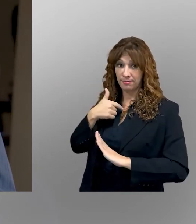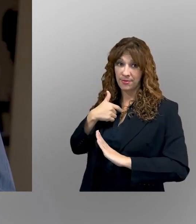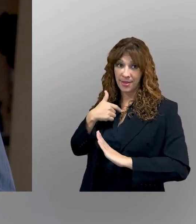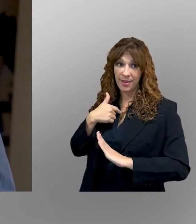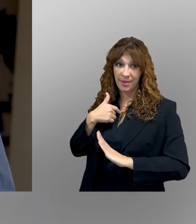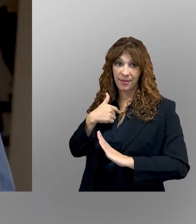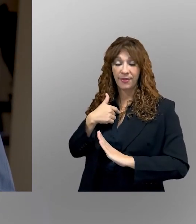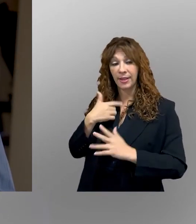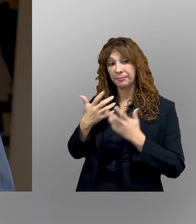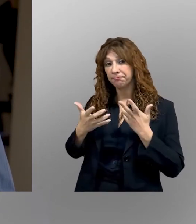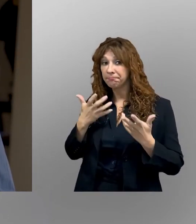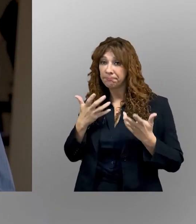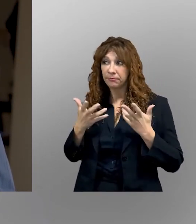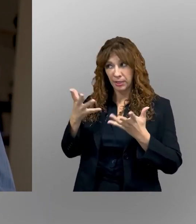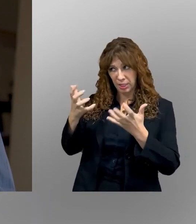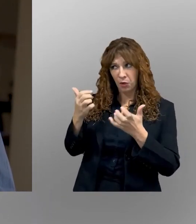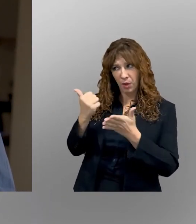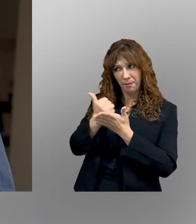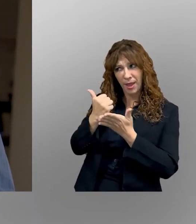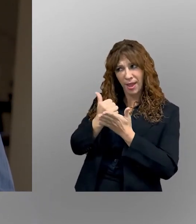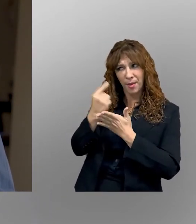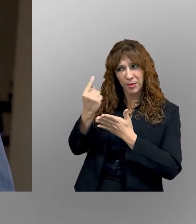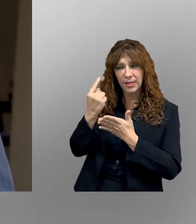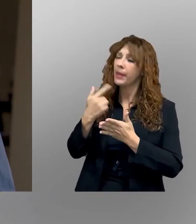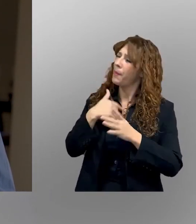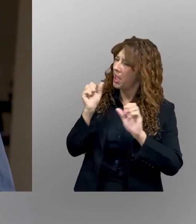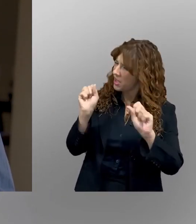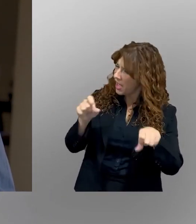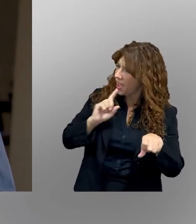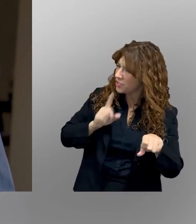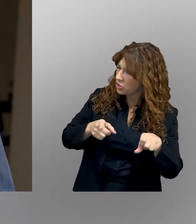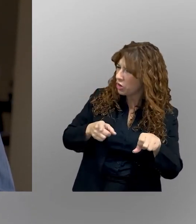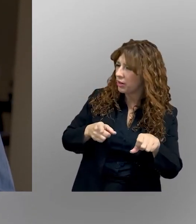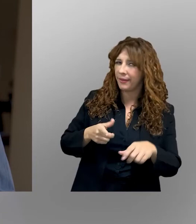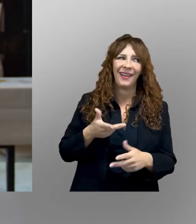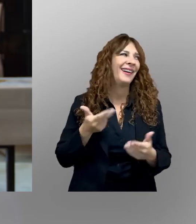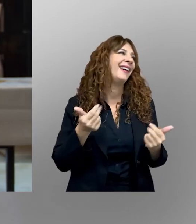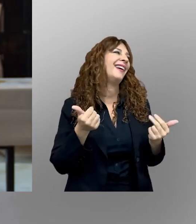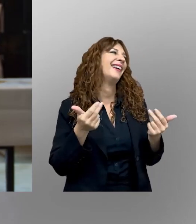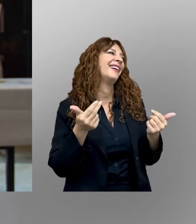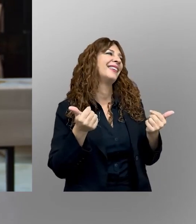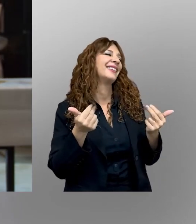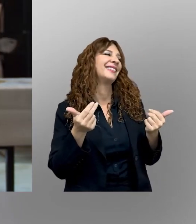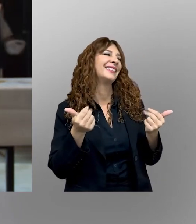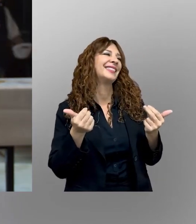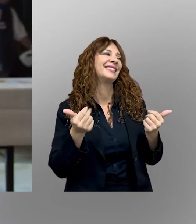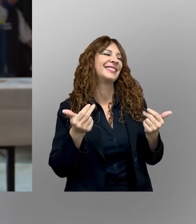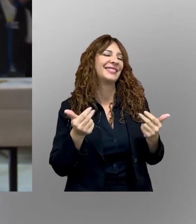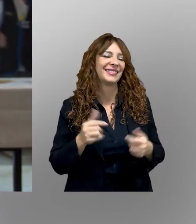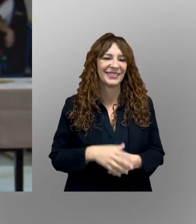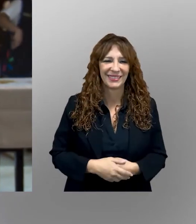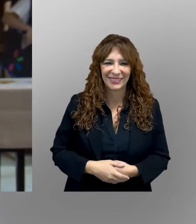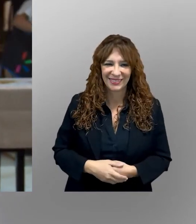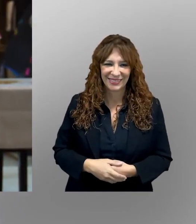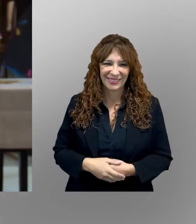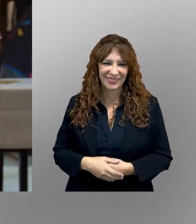me if they want my help with something. I'm like, yeah, sure.